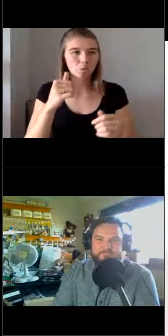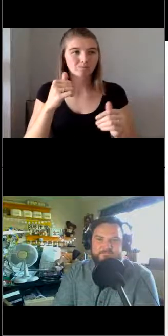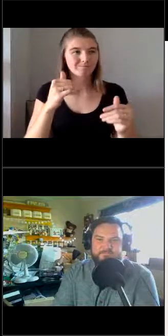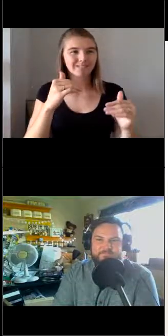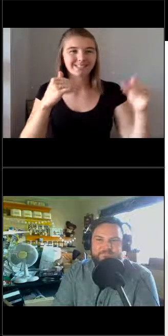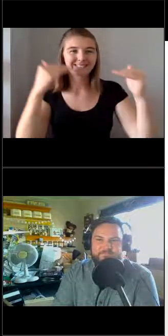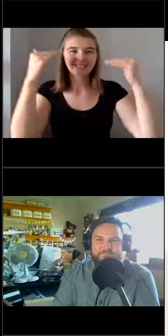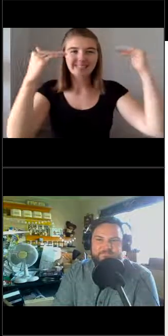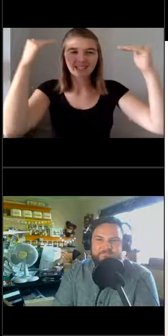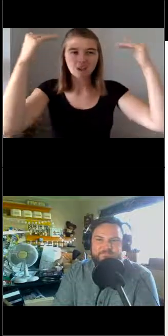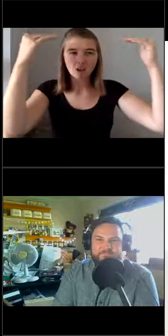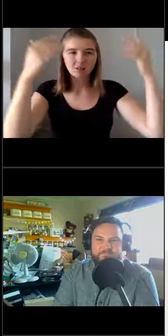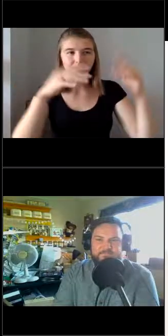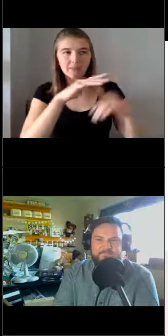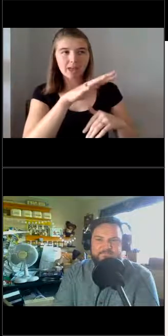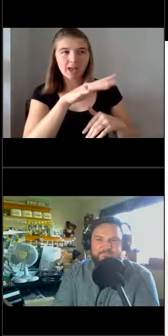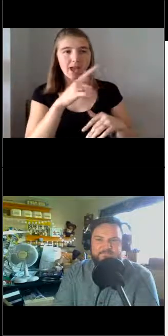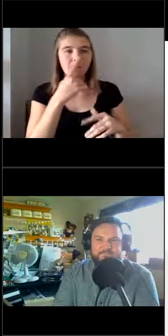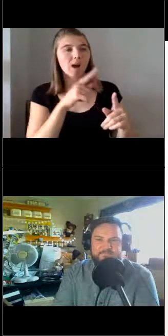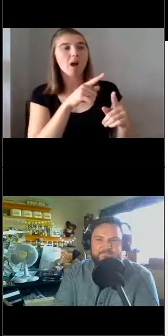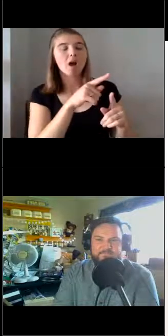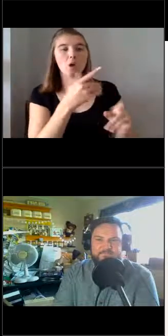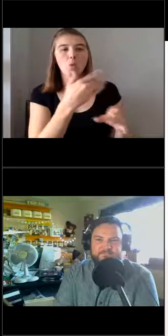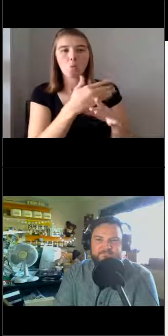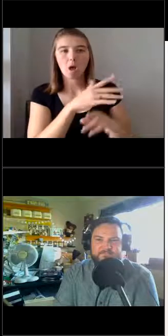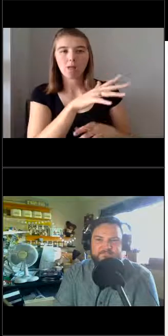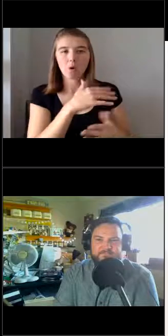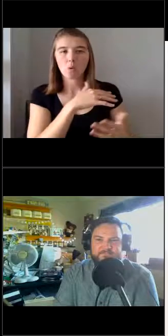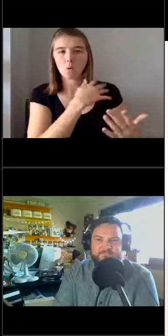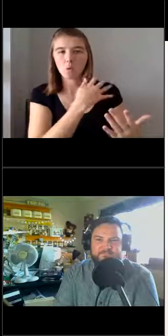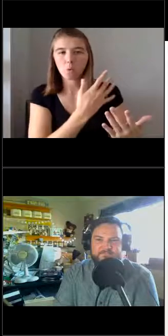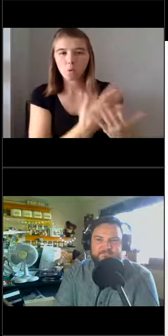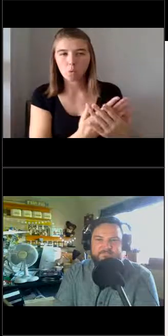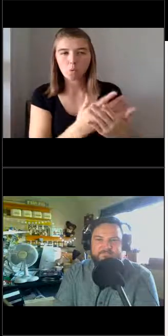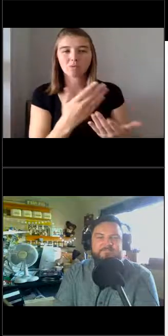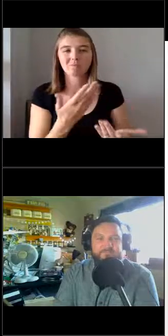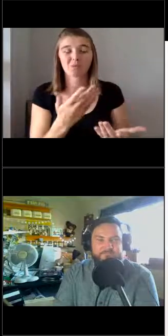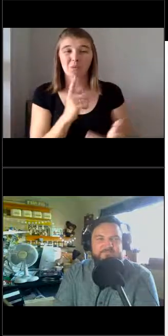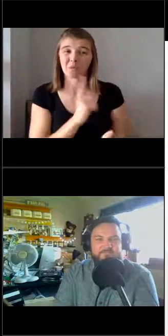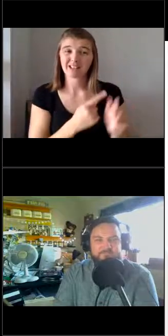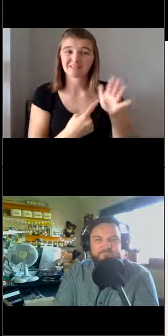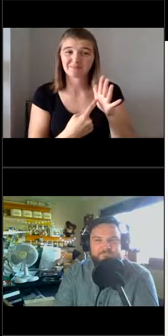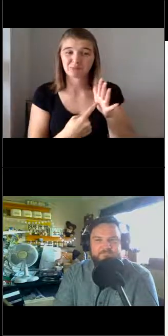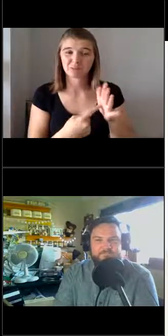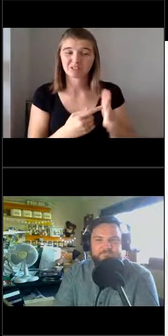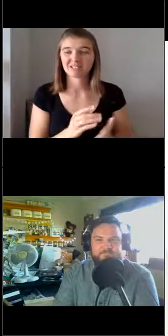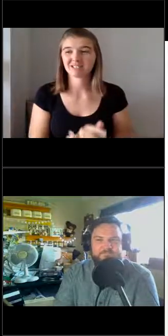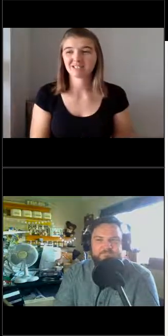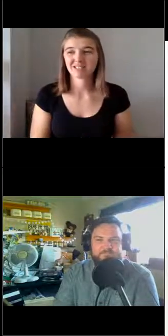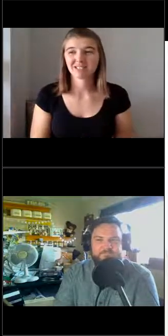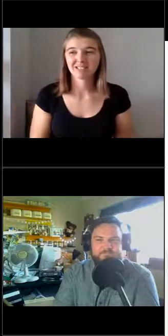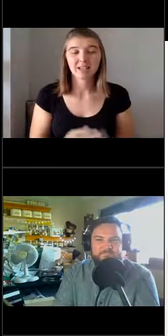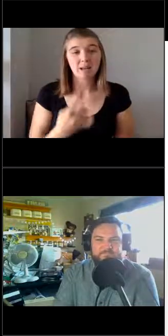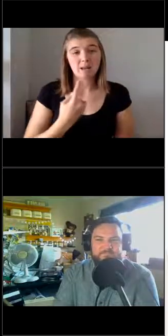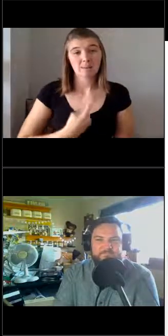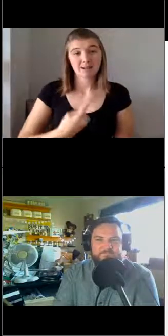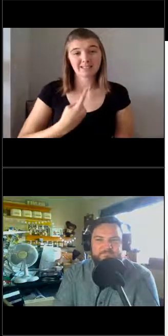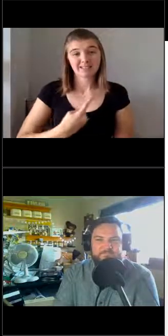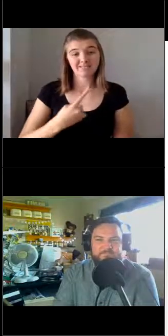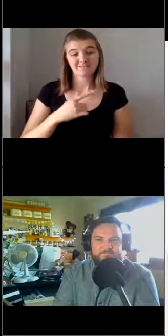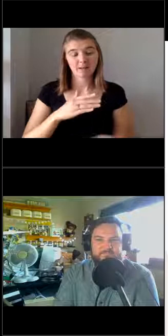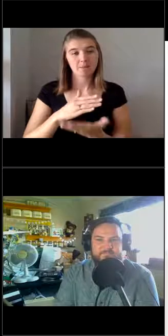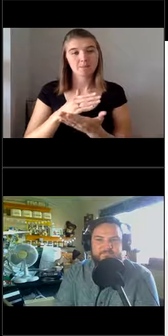like part of this society in Australia. So it's the Australian Colloids